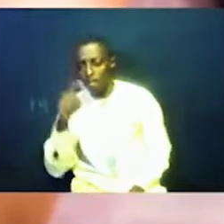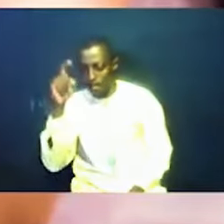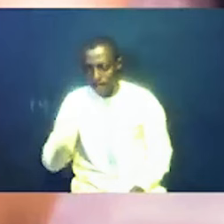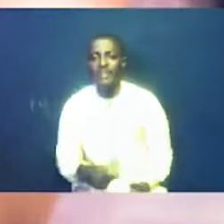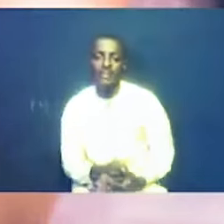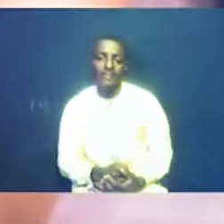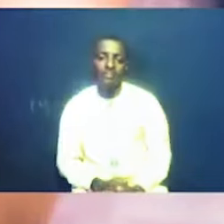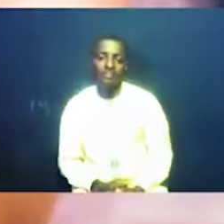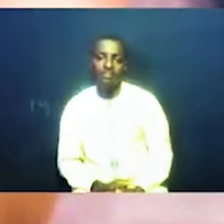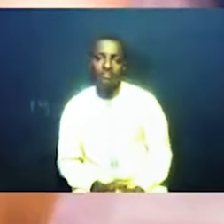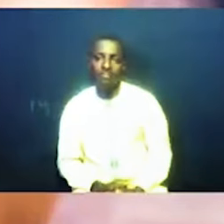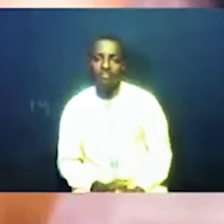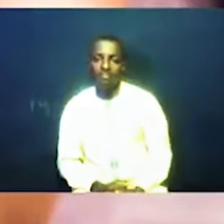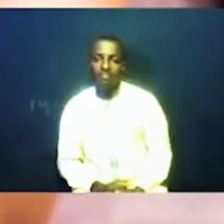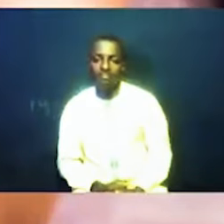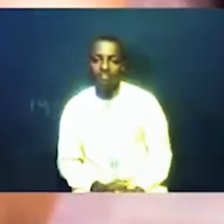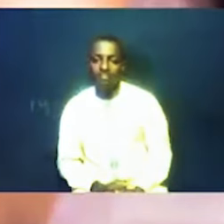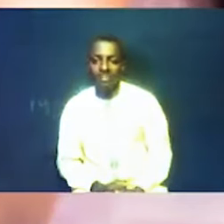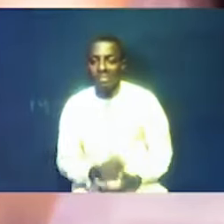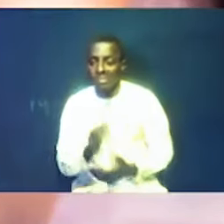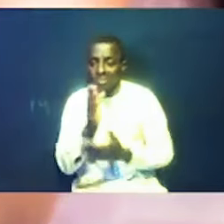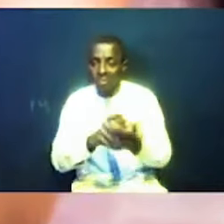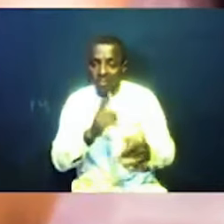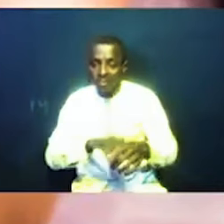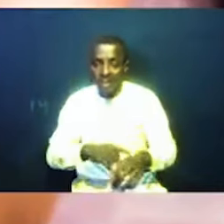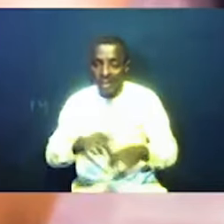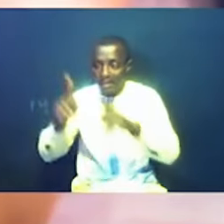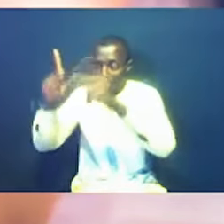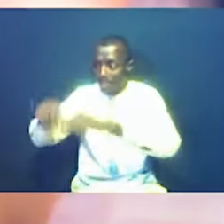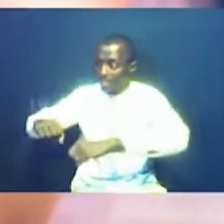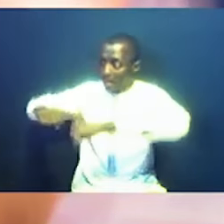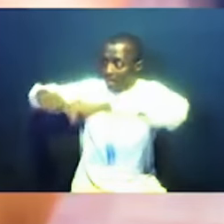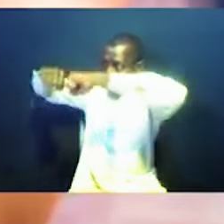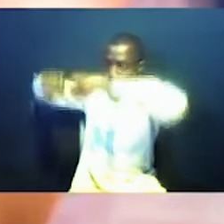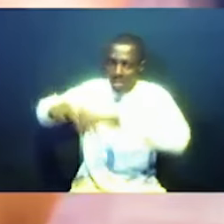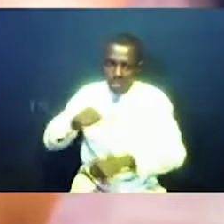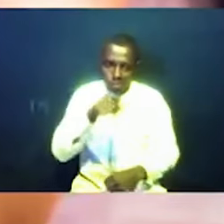Sometimes you have to say no to a superior. Now